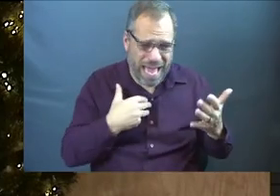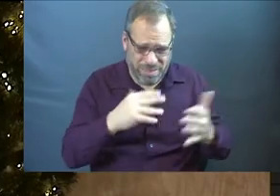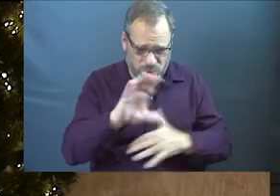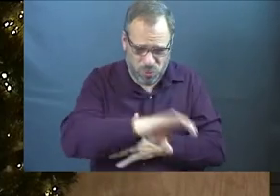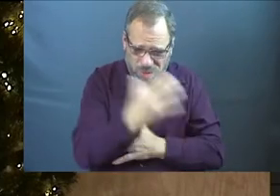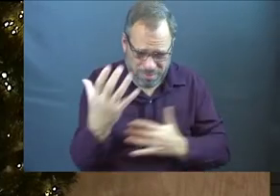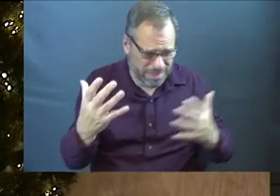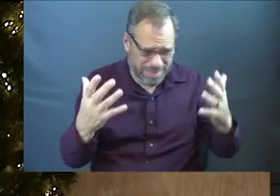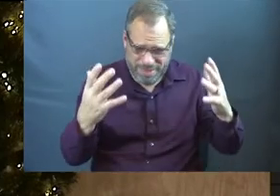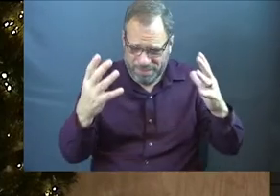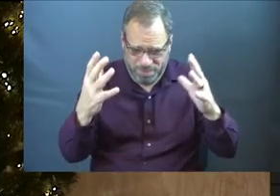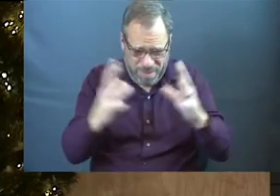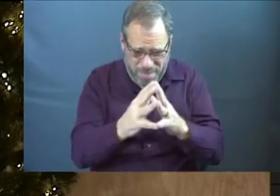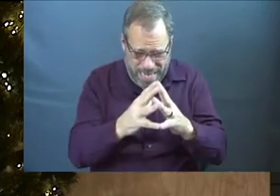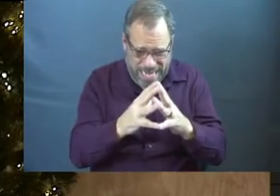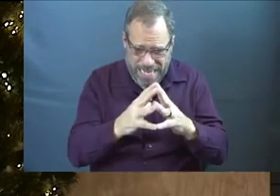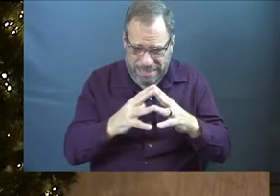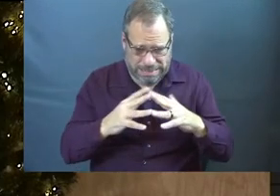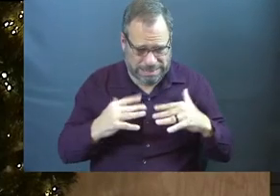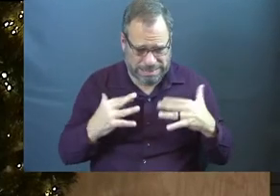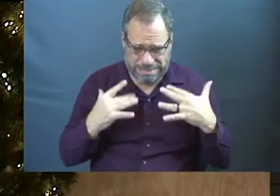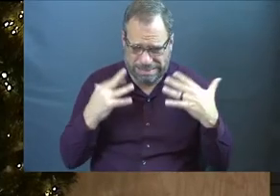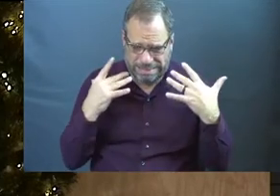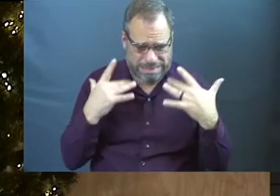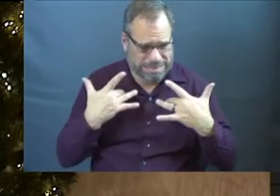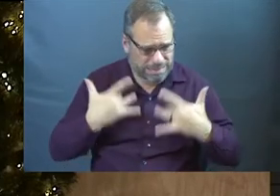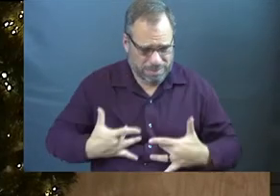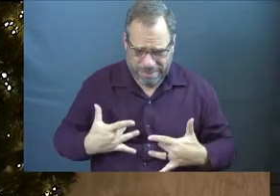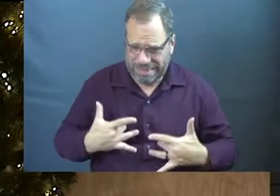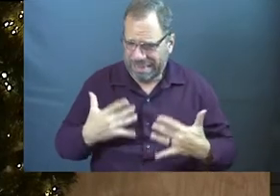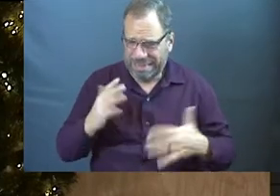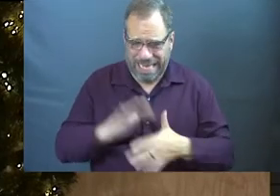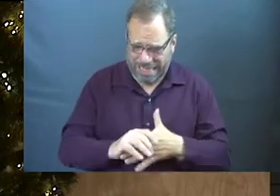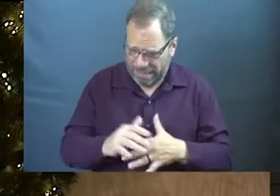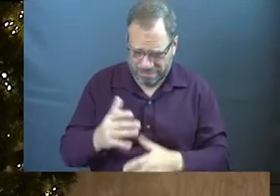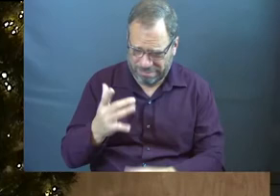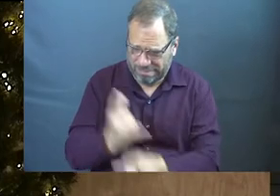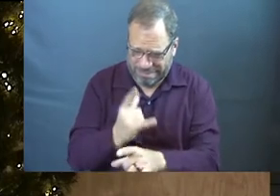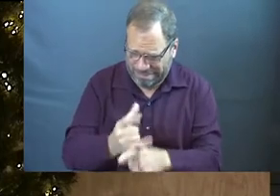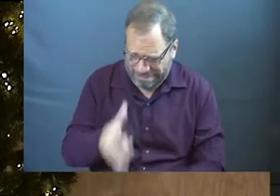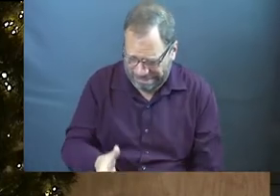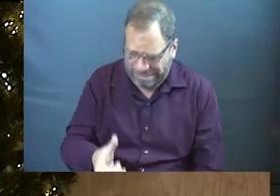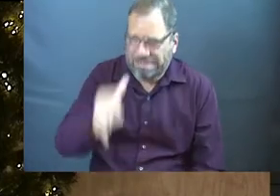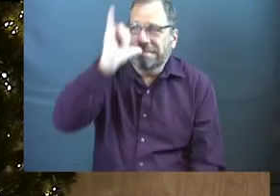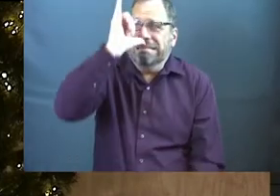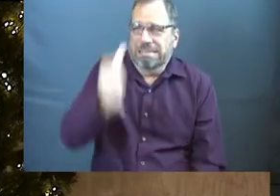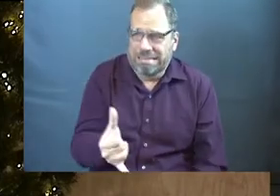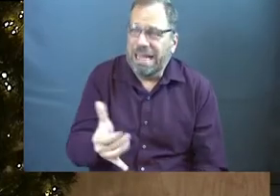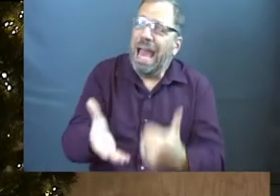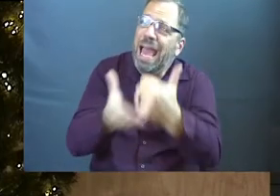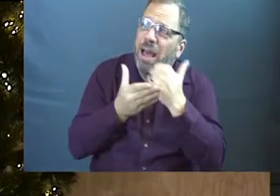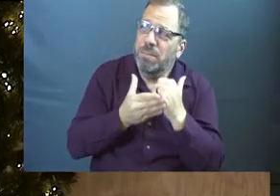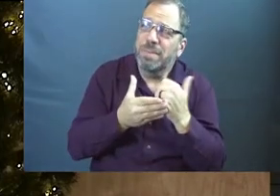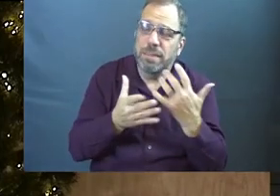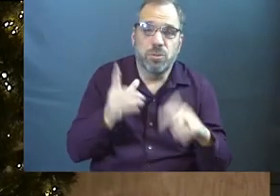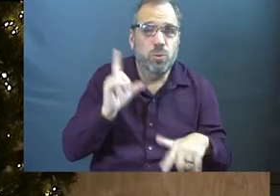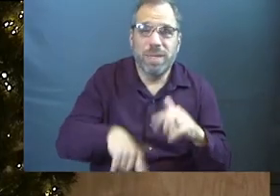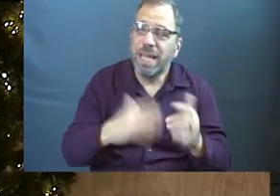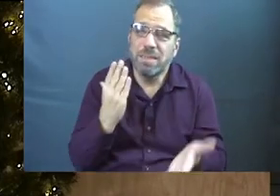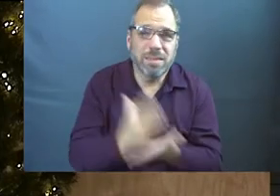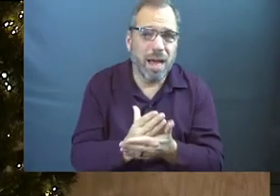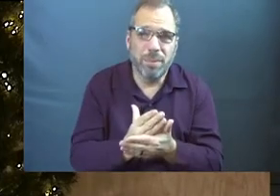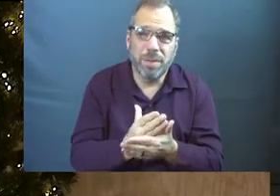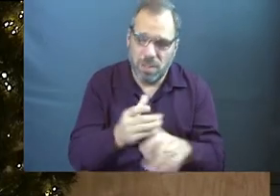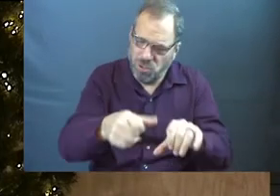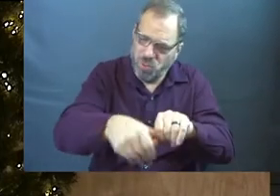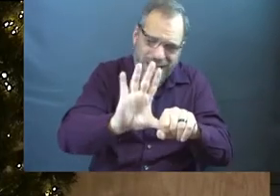the holidays. My anxiety and my depression is going to take over and I'm going to reach for the bottle again. God, help me. Because you can't stop it.